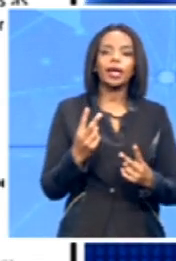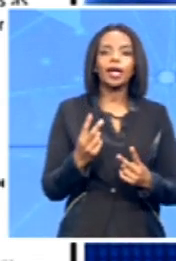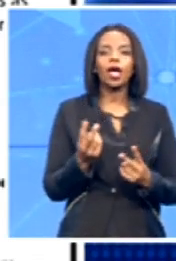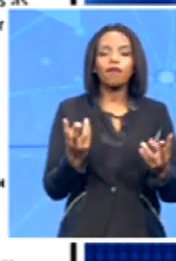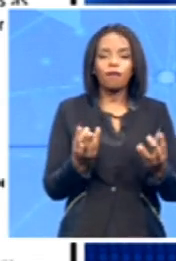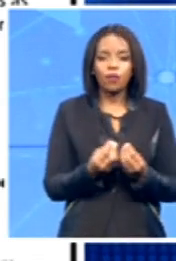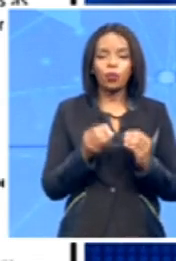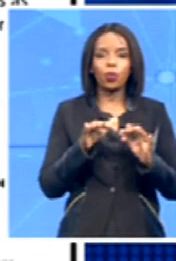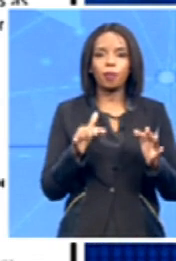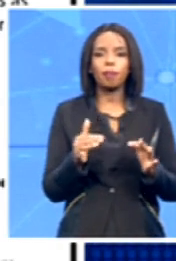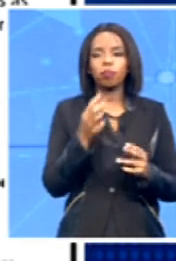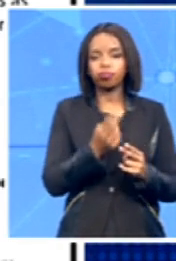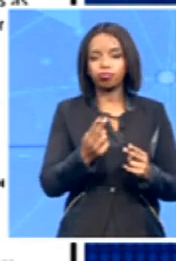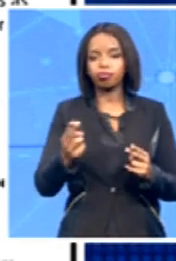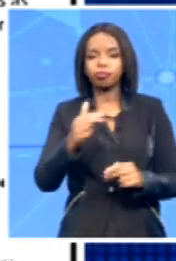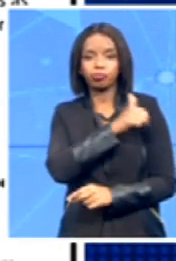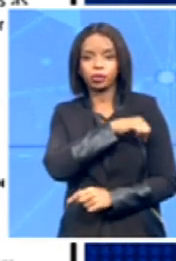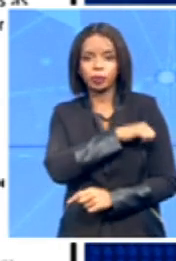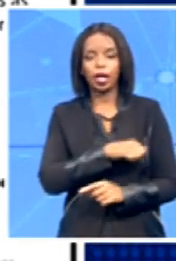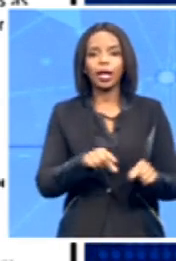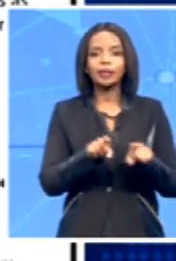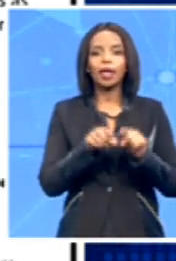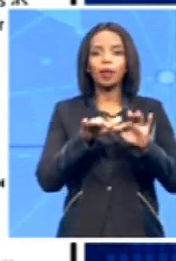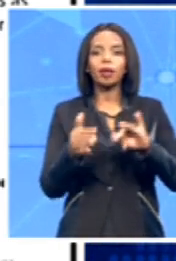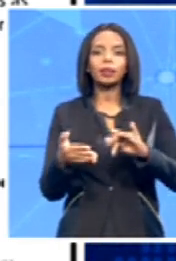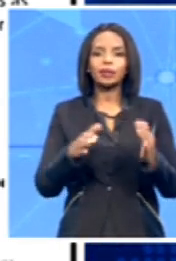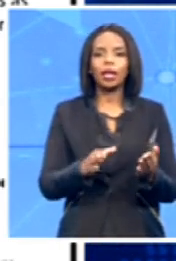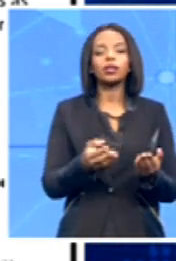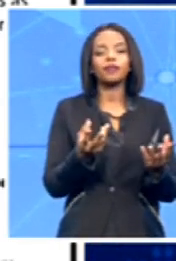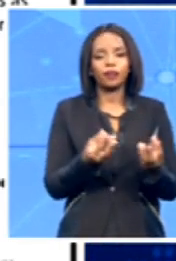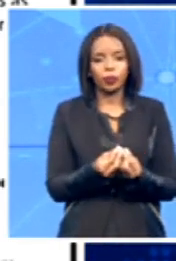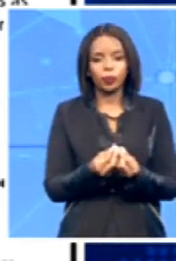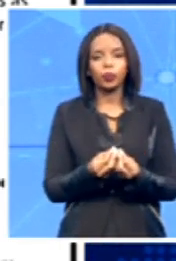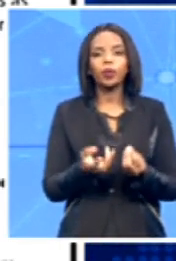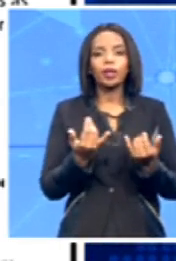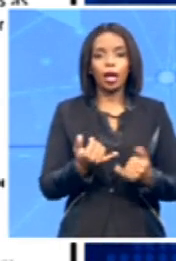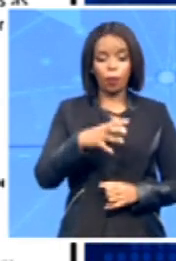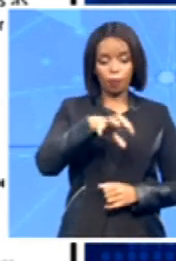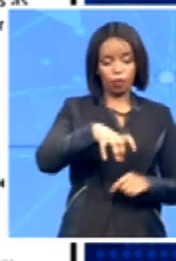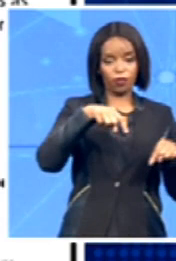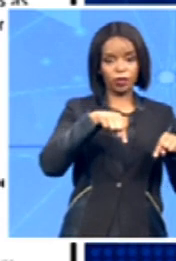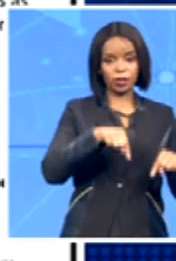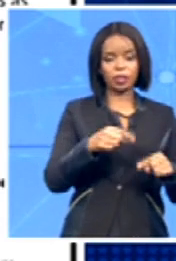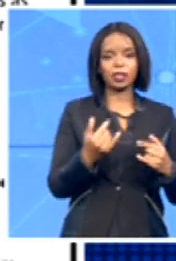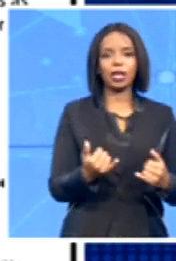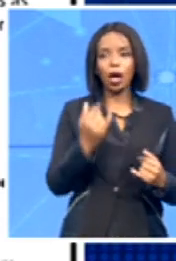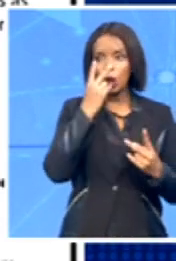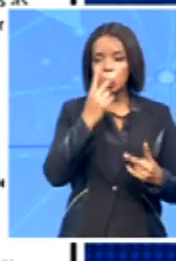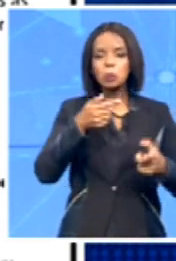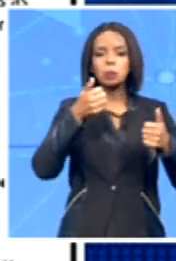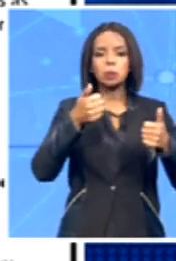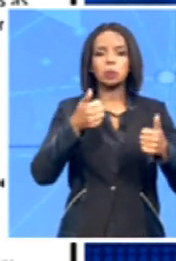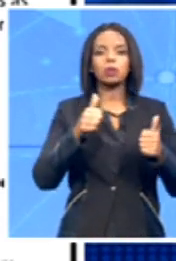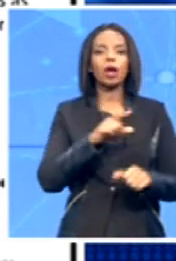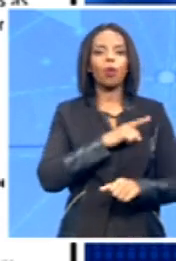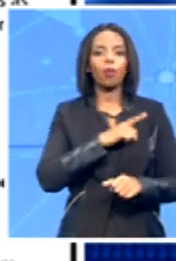clearly established in this province to the right-hand side. It started in the third wave, but it's now very much in the fourth wave. So what you're seeing here is